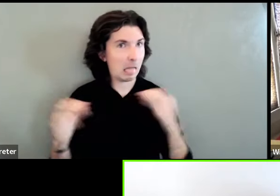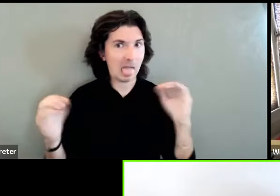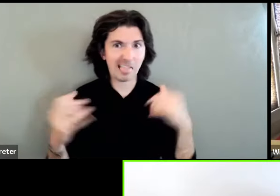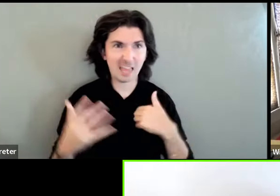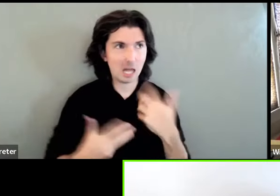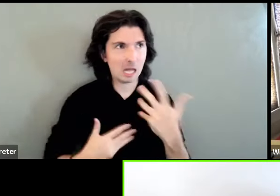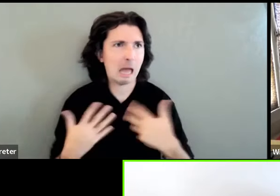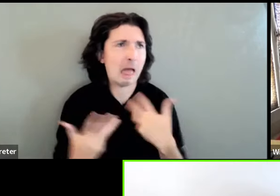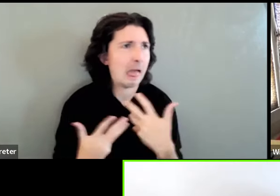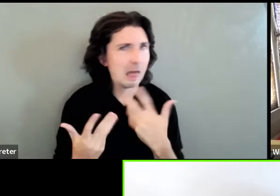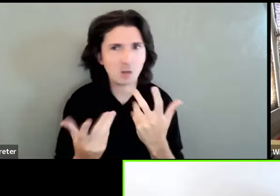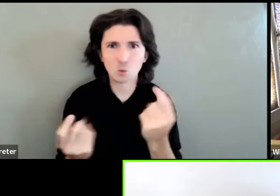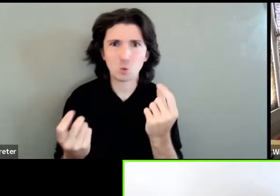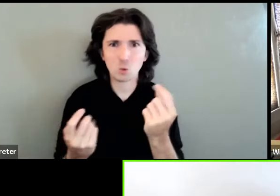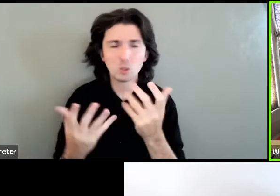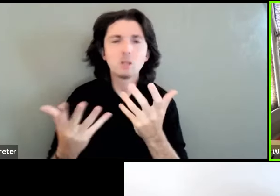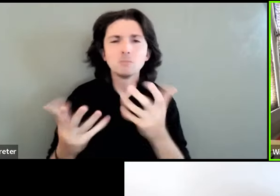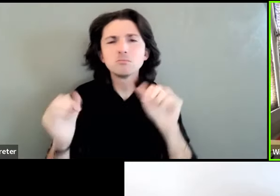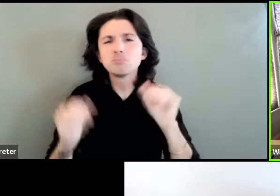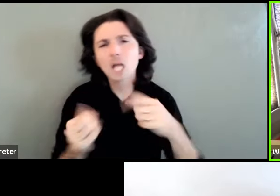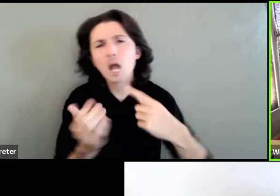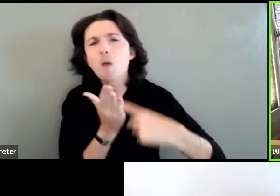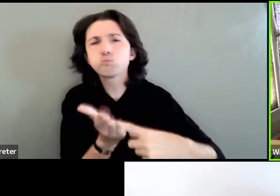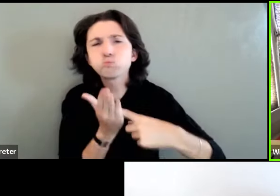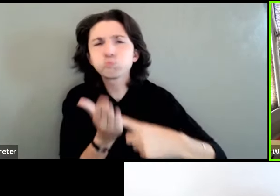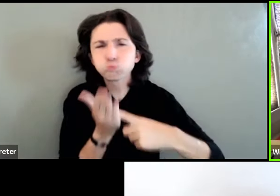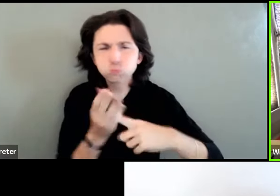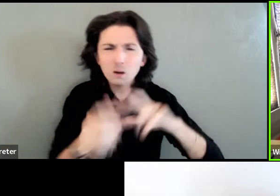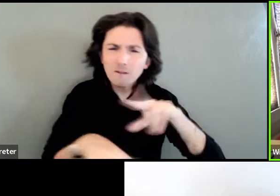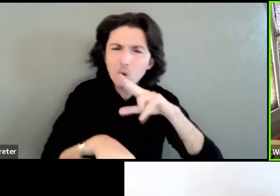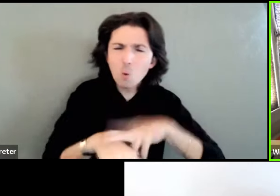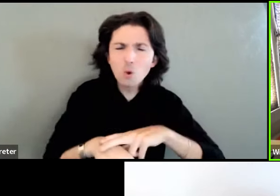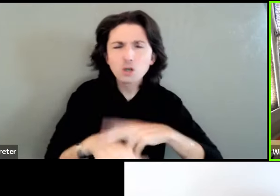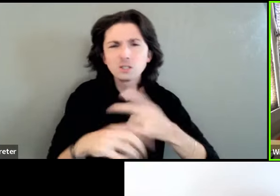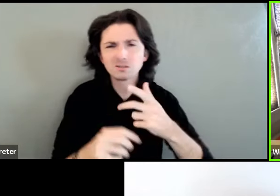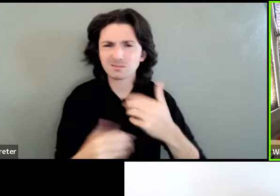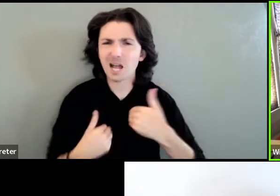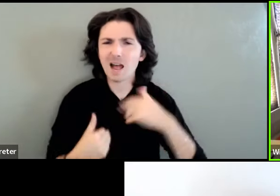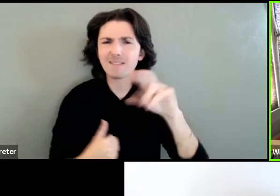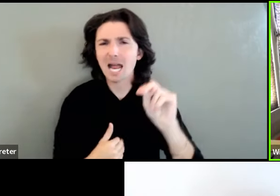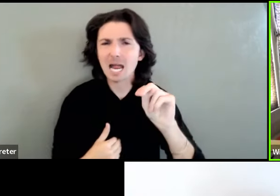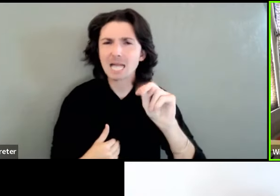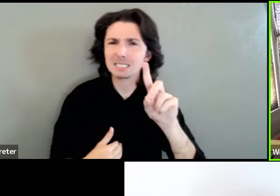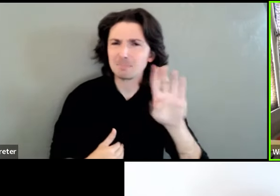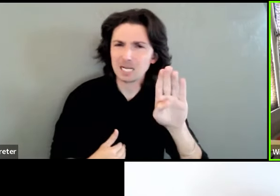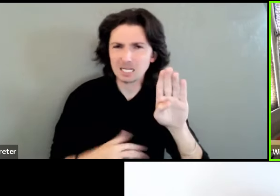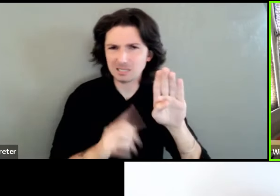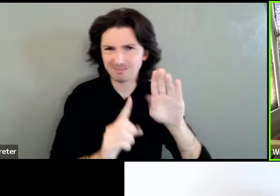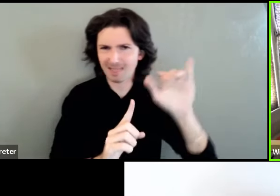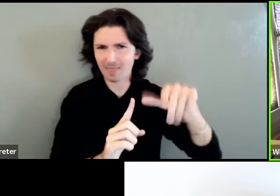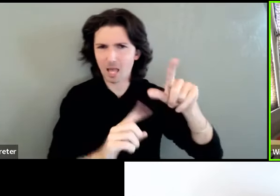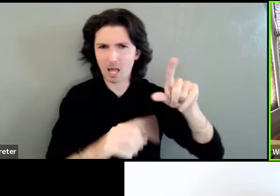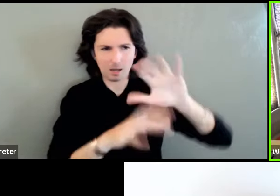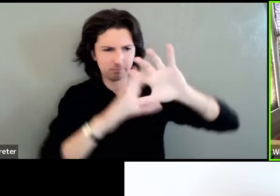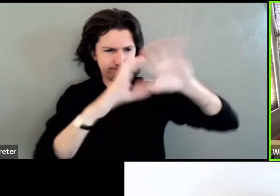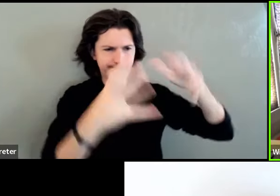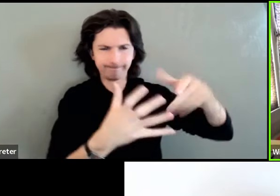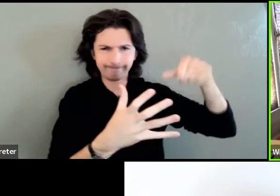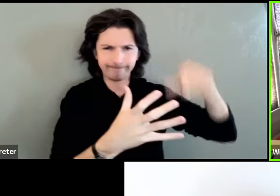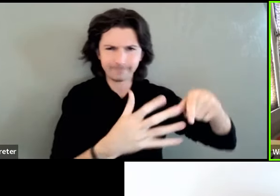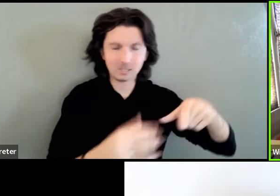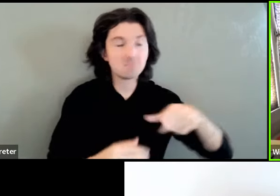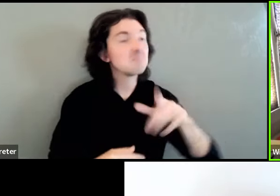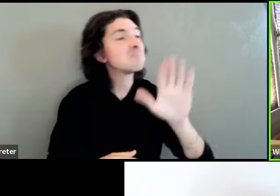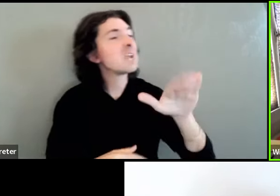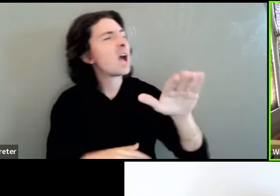provisions. That's great. And I just one more thing before we wrap up. What's the email address again?